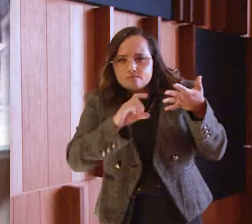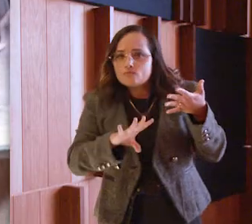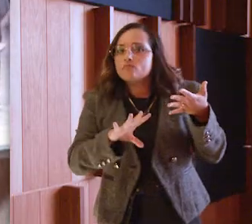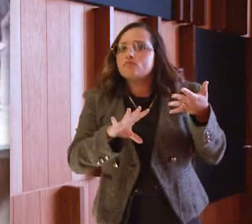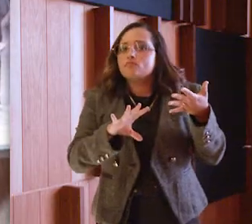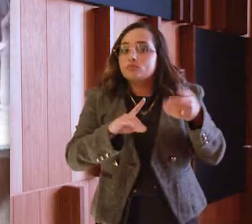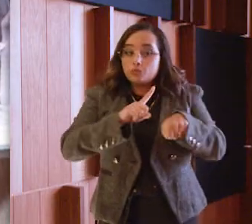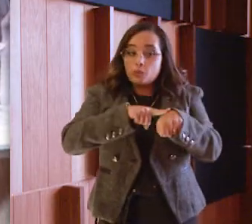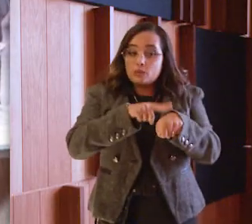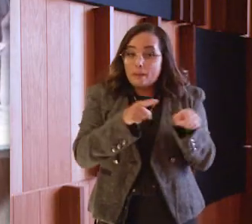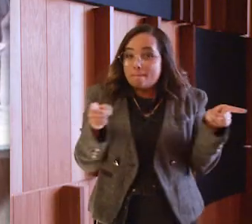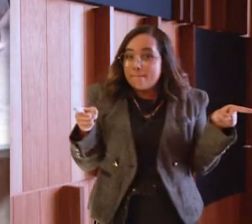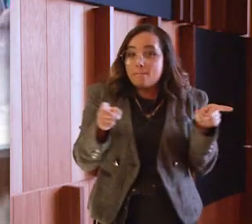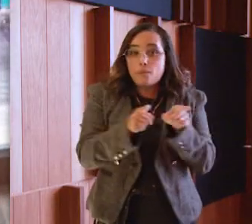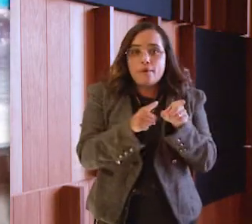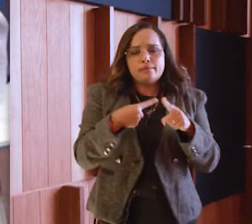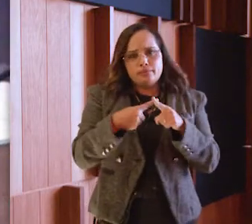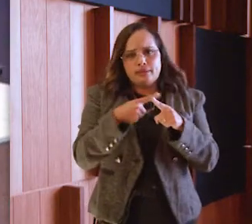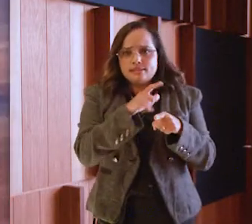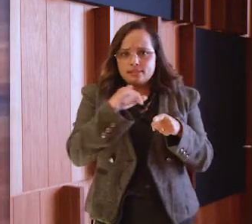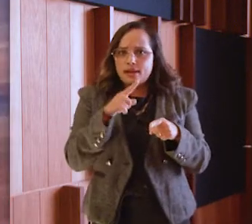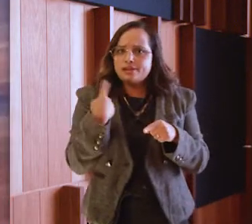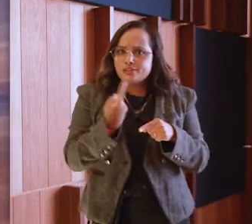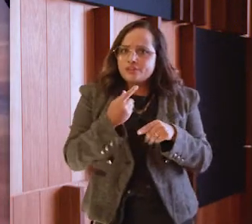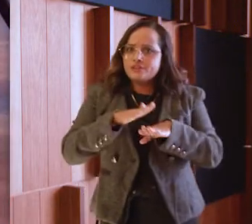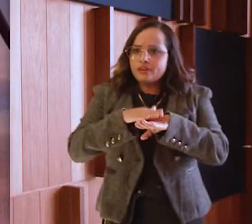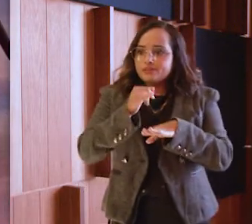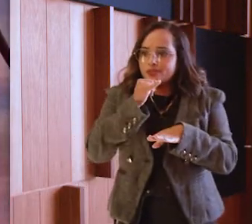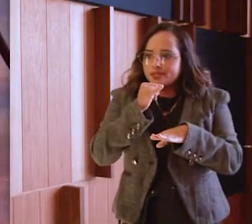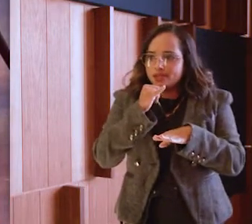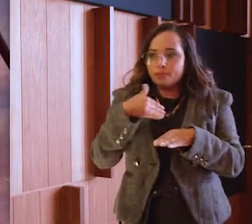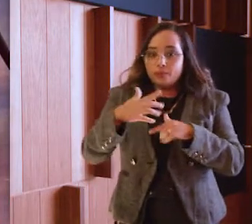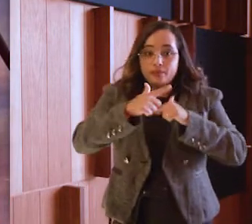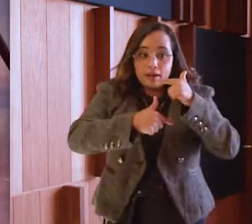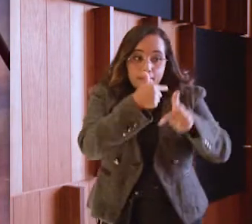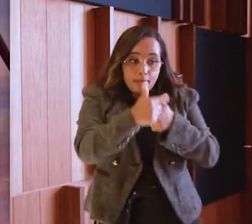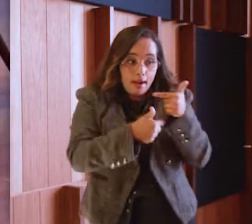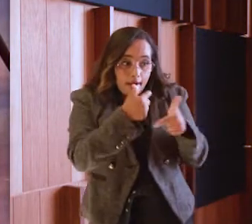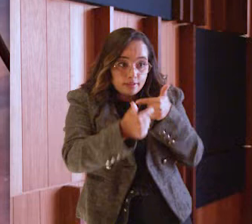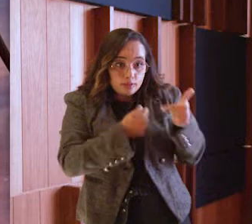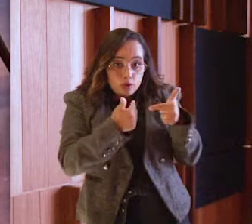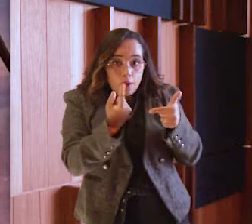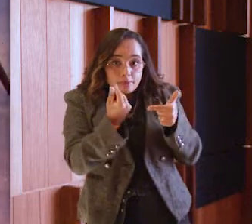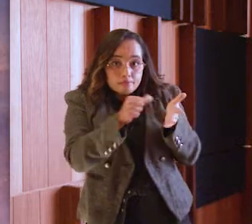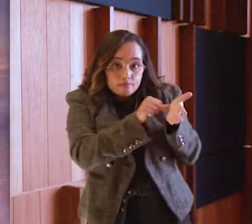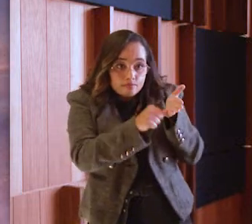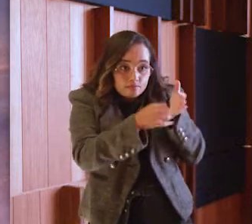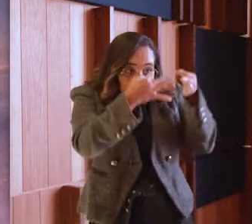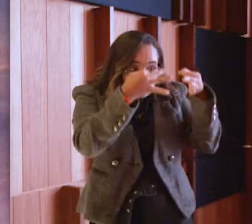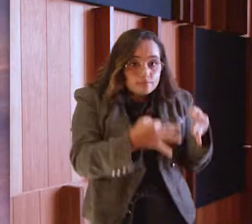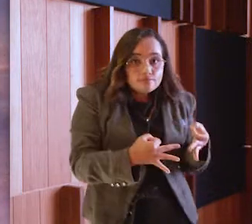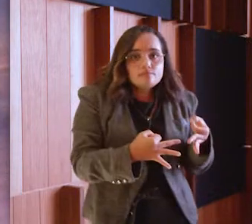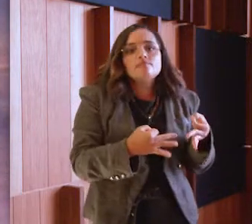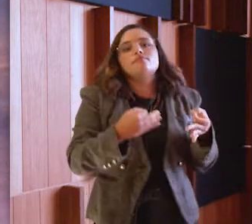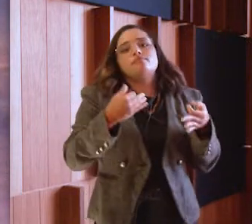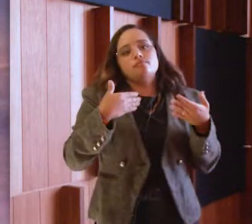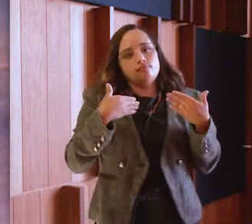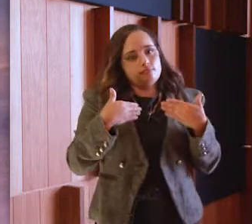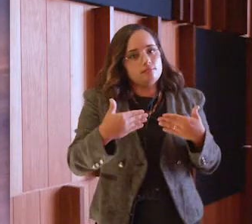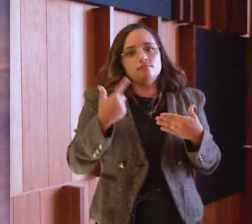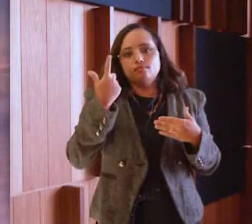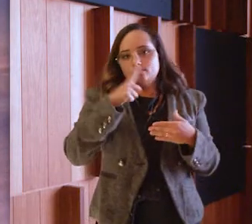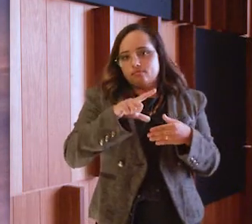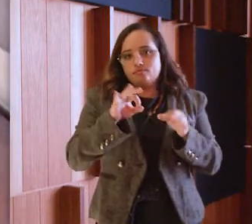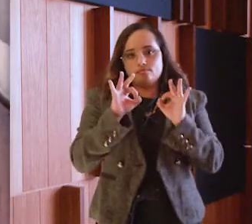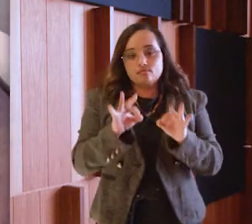the operational transfer pricing correctly, then the transfer pricing documentation should be much easier, because we will have tested parties' financials, we'll have results that we